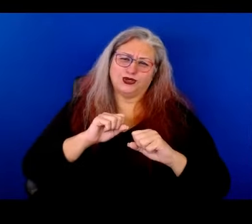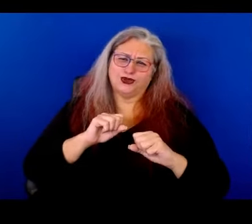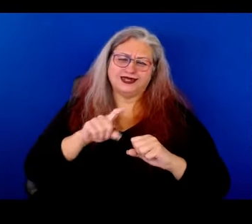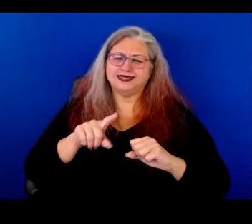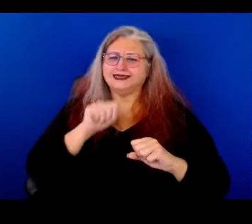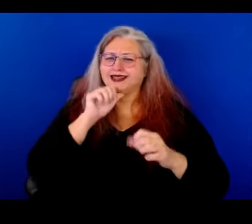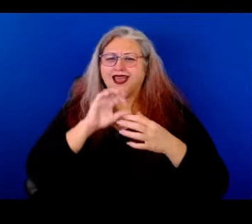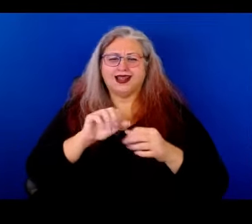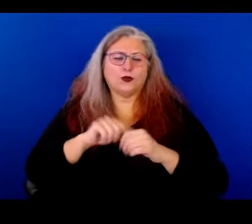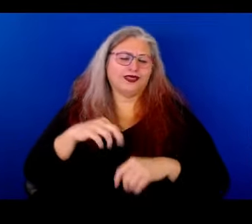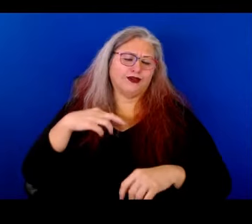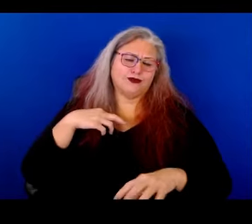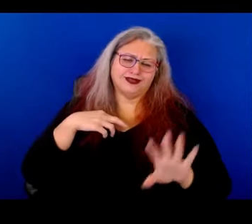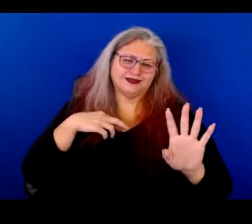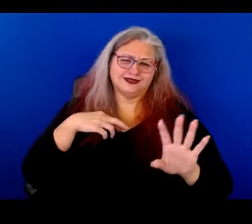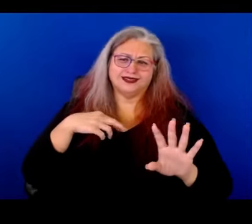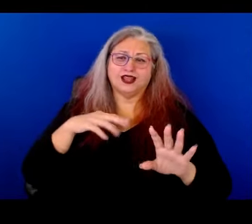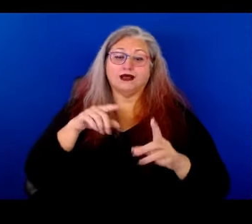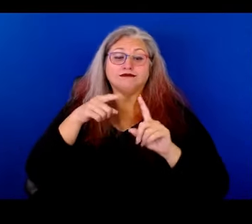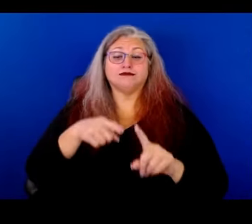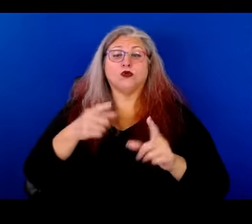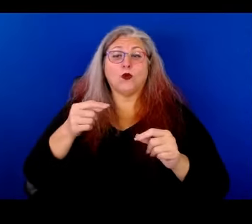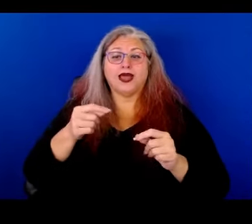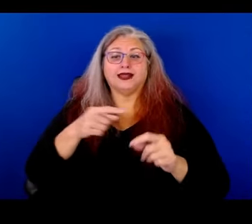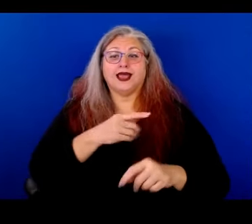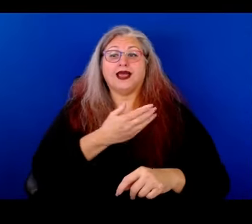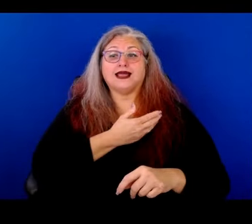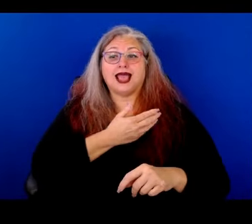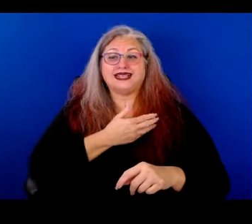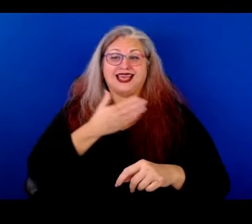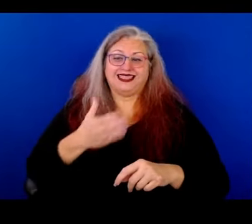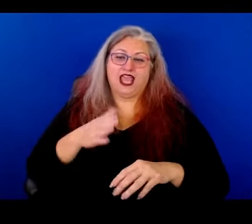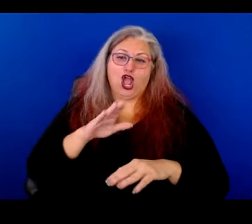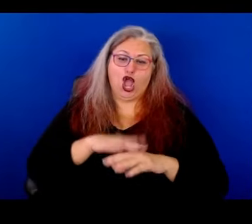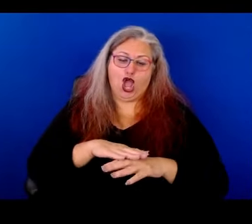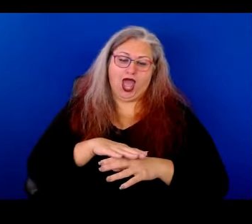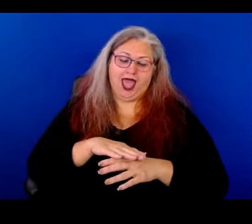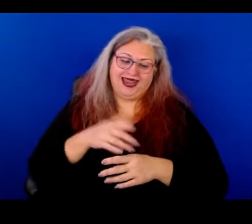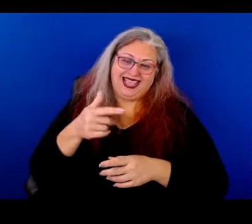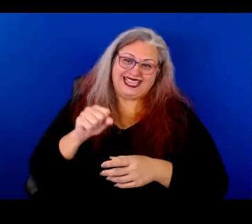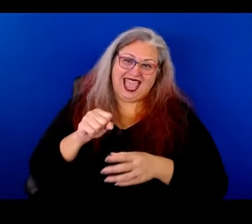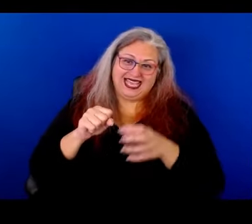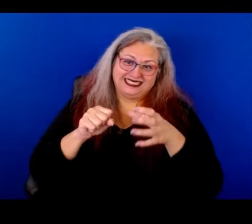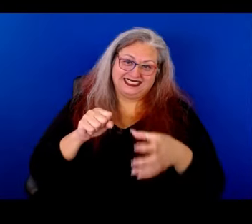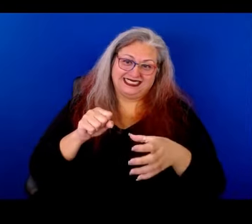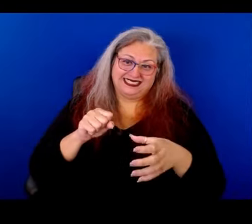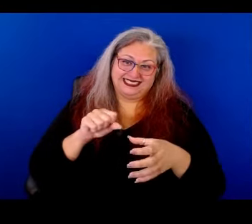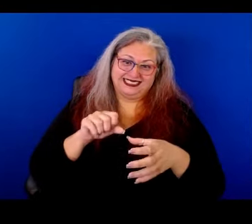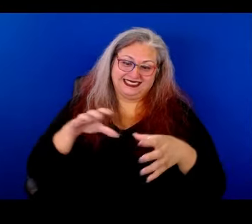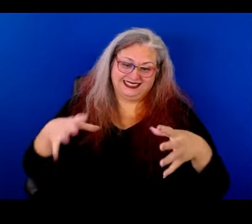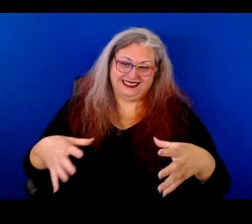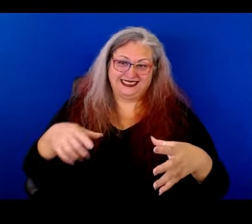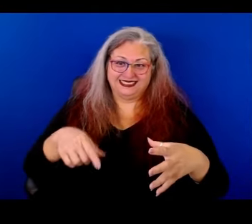has nothing to do with religion. It all has to do with the fact that Gaza is sitting on a huge gas